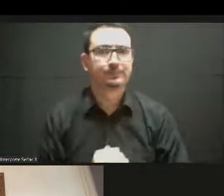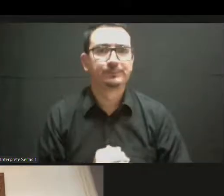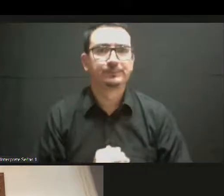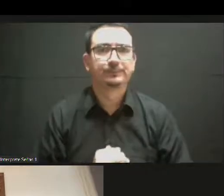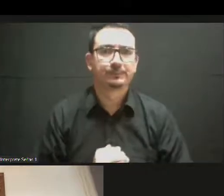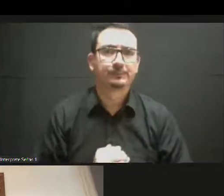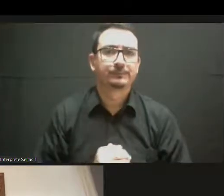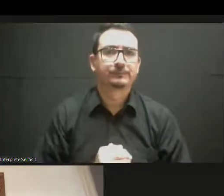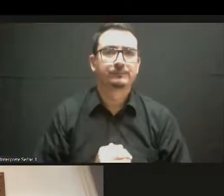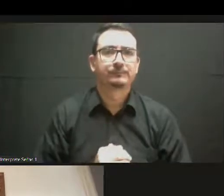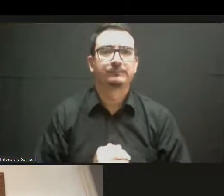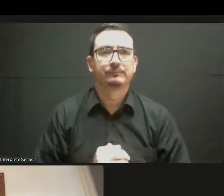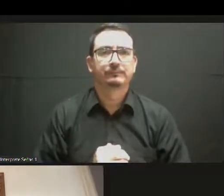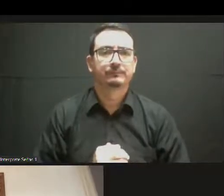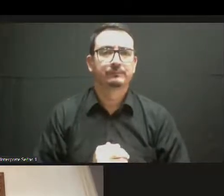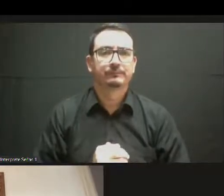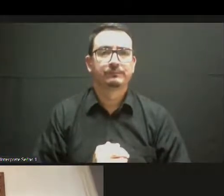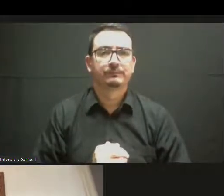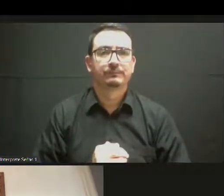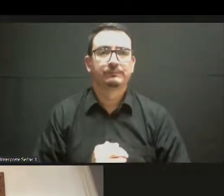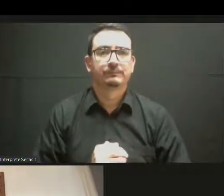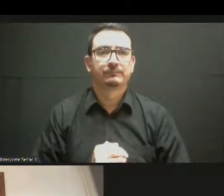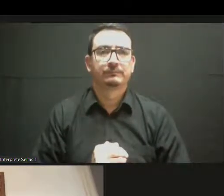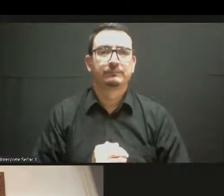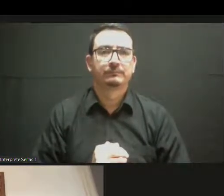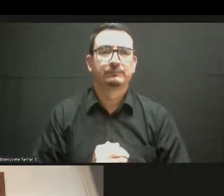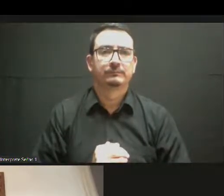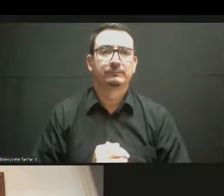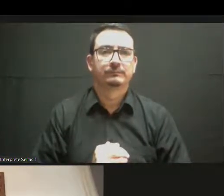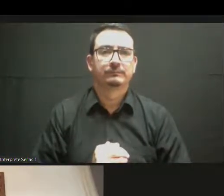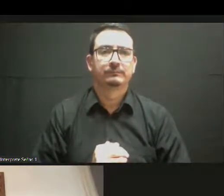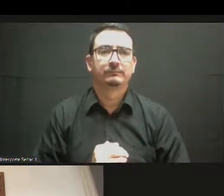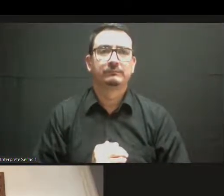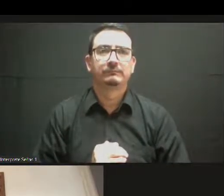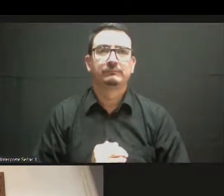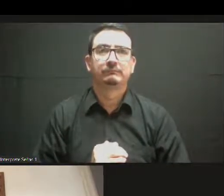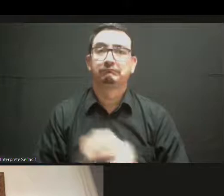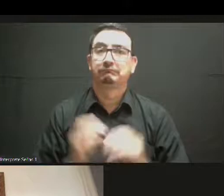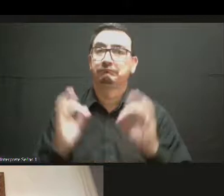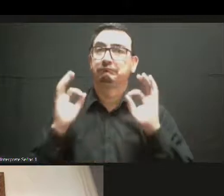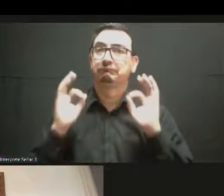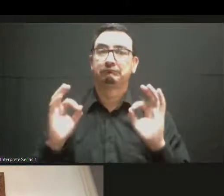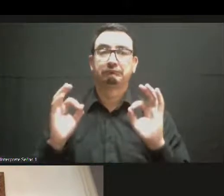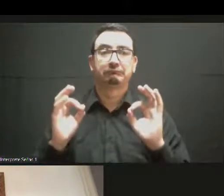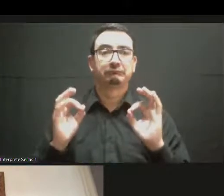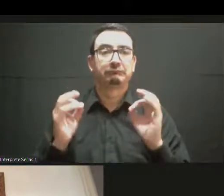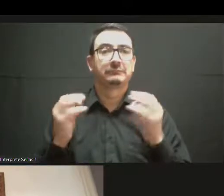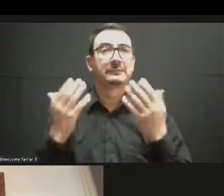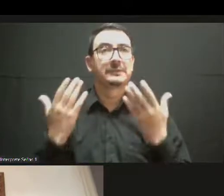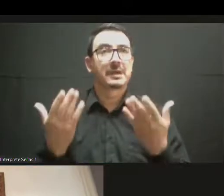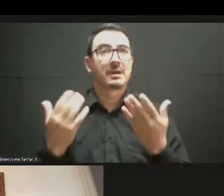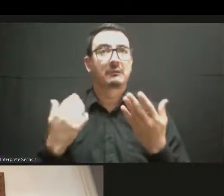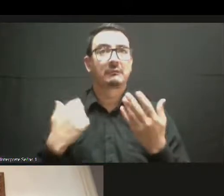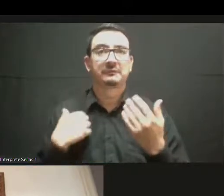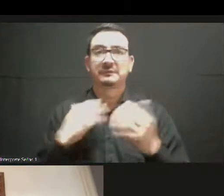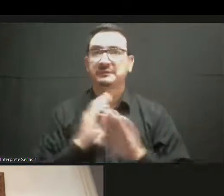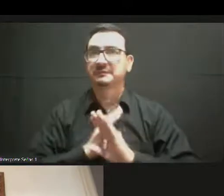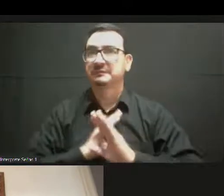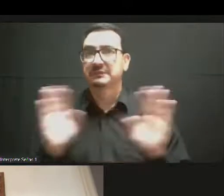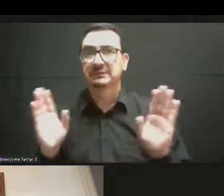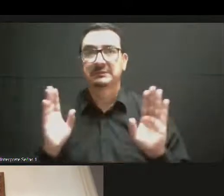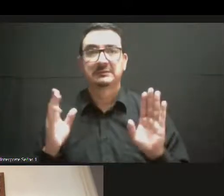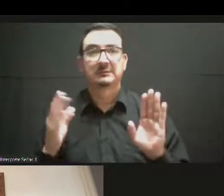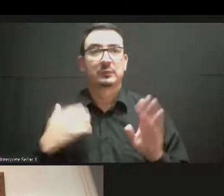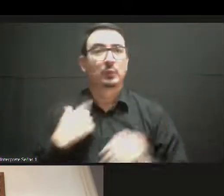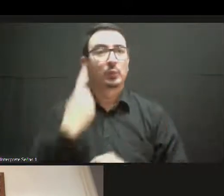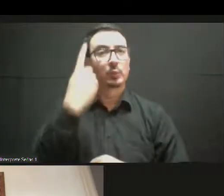So that seems to bring the end to the questions from the audience. Thank you for all the questions from the people who've been listening to the panel, and I'd like